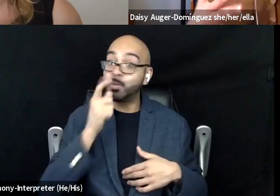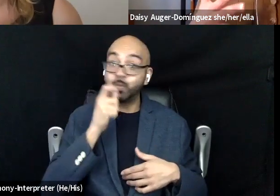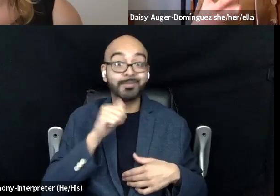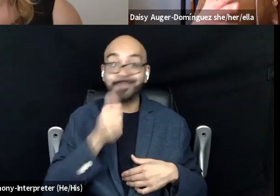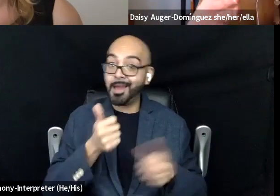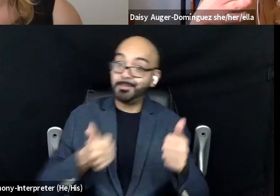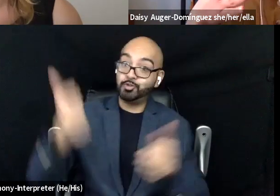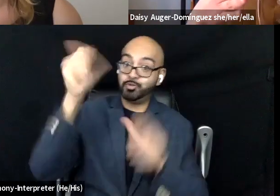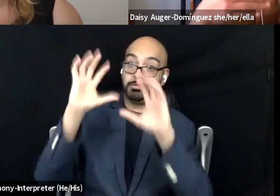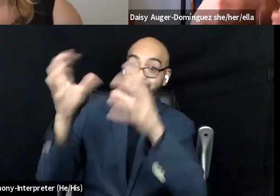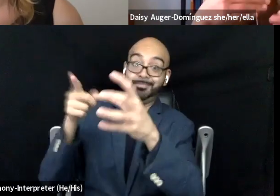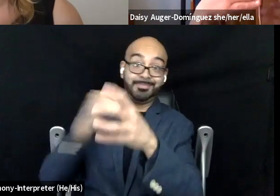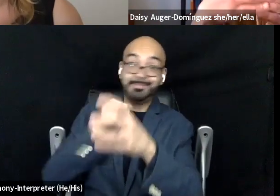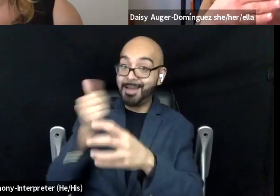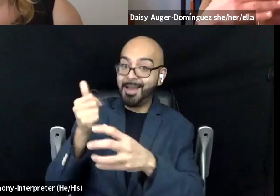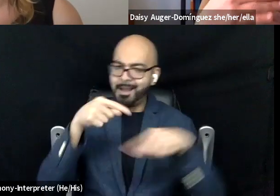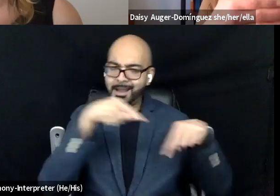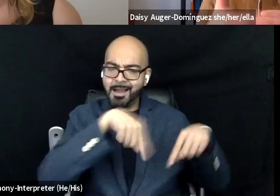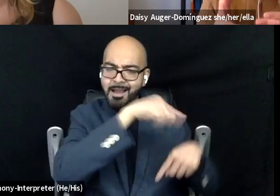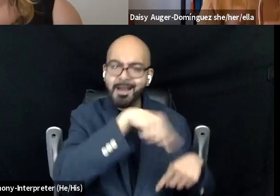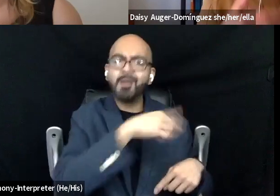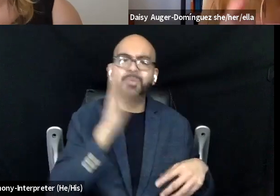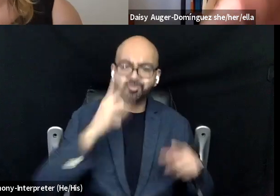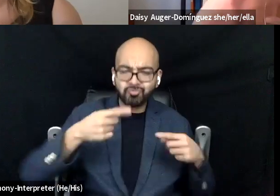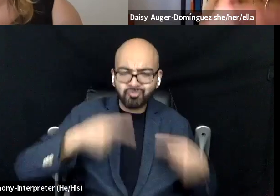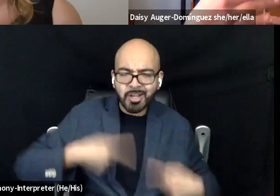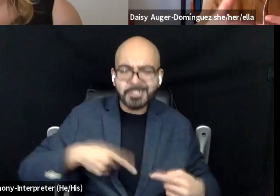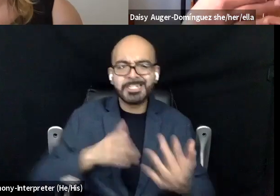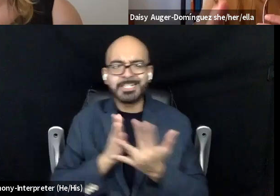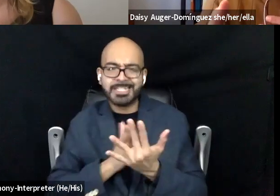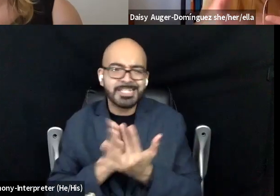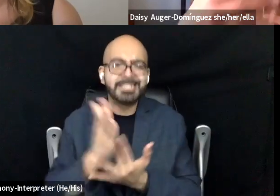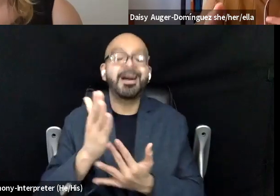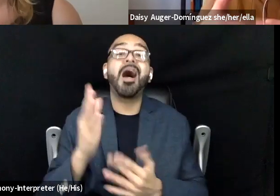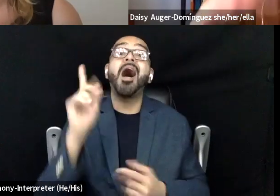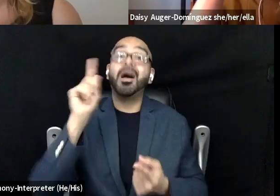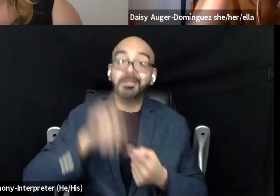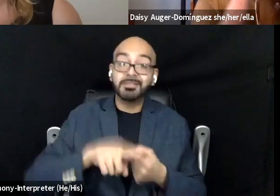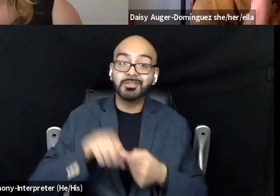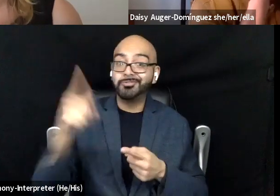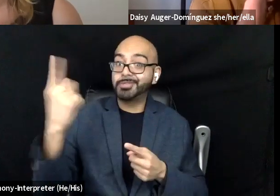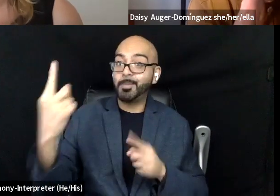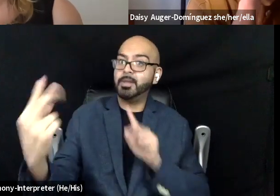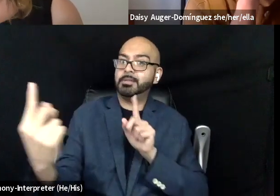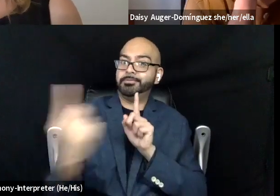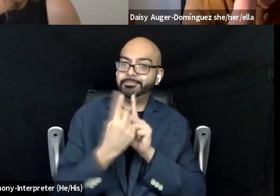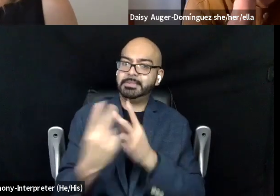have a hard time finding their way through unless someone truly sees and values them.